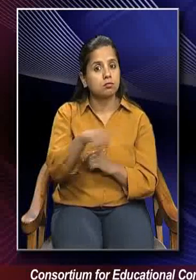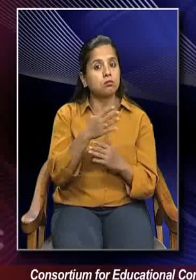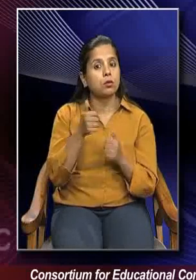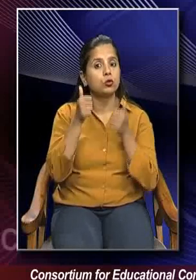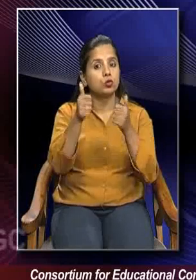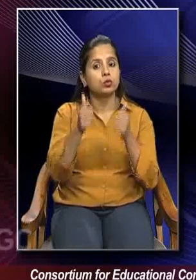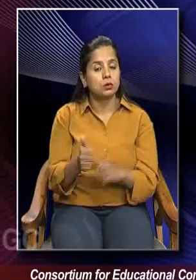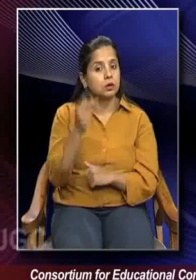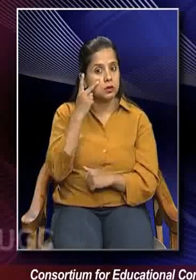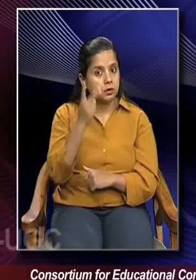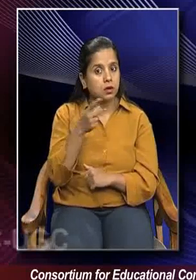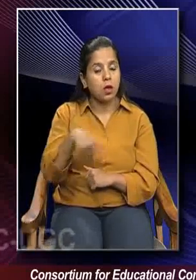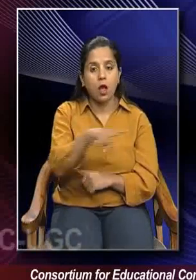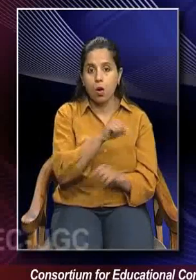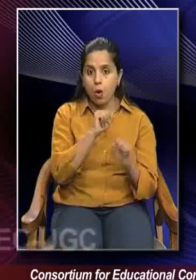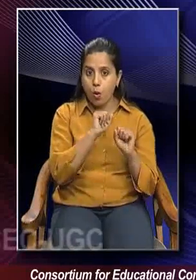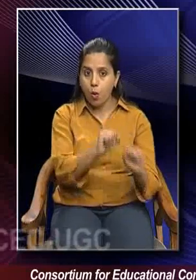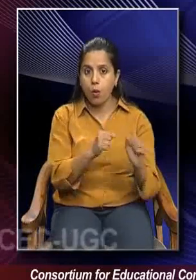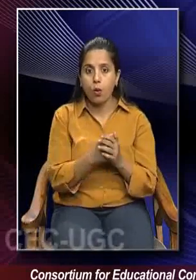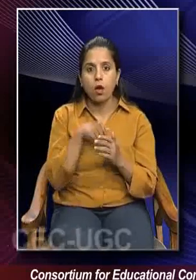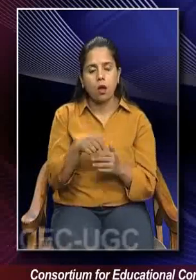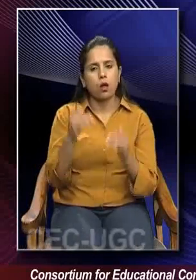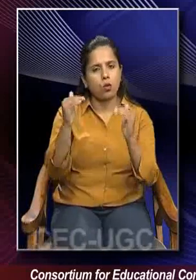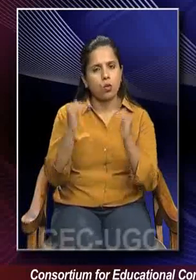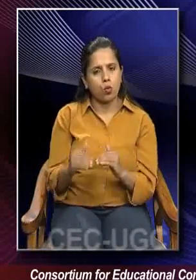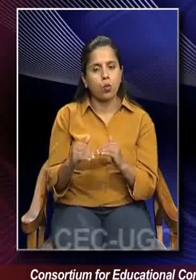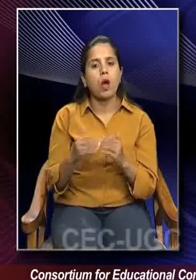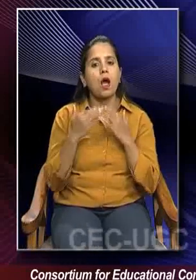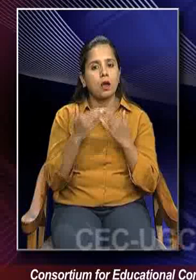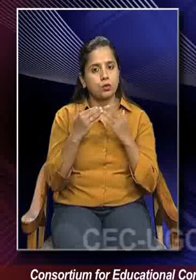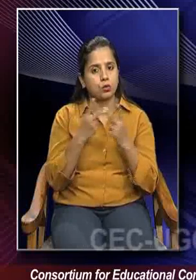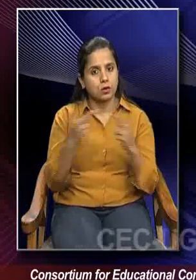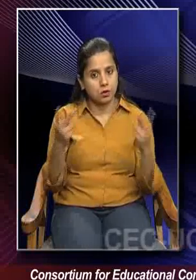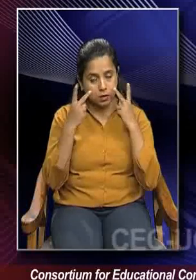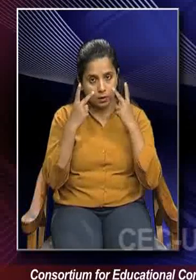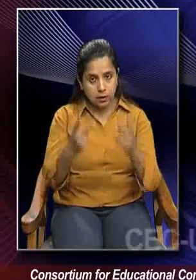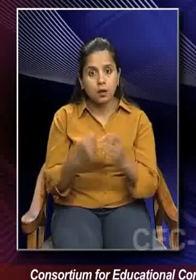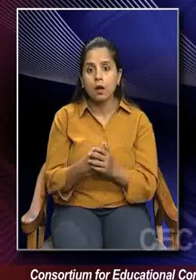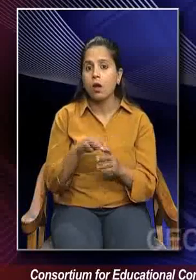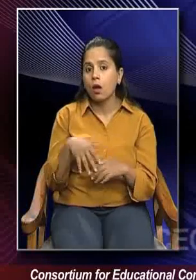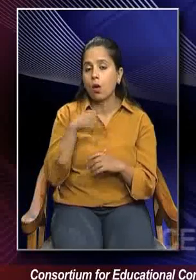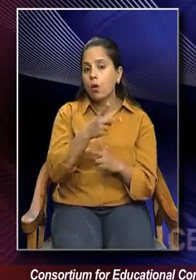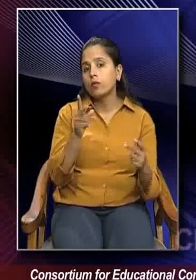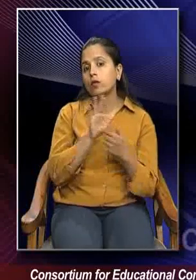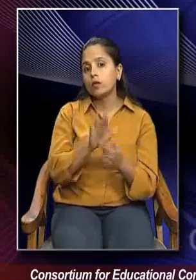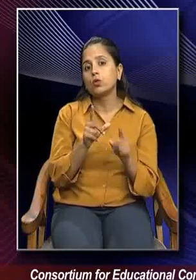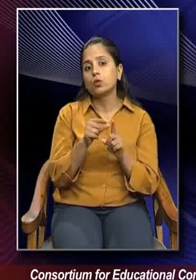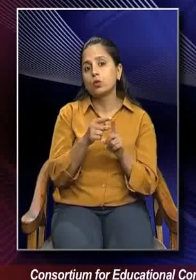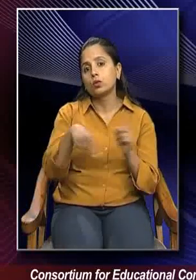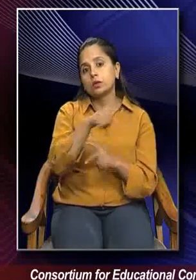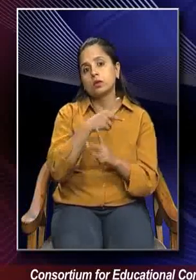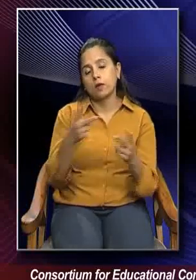result in their lower grades and the performance